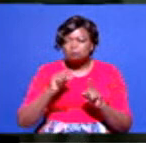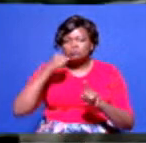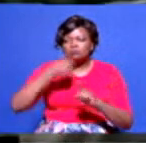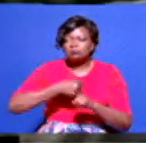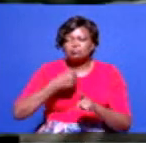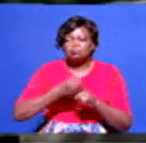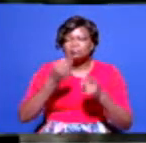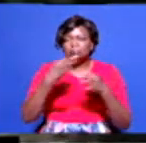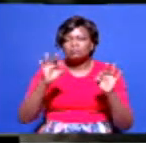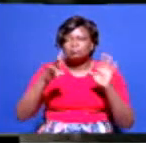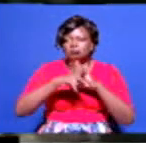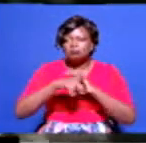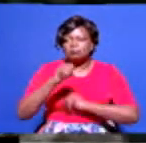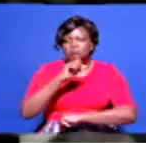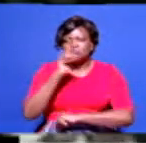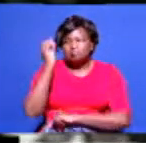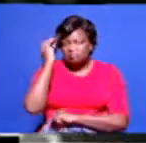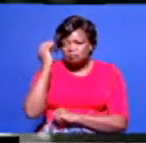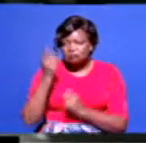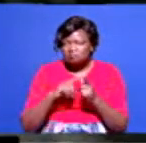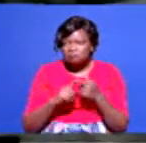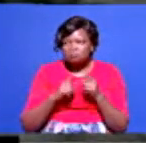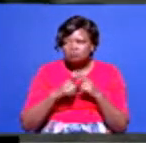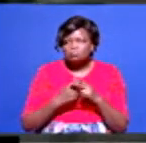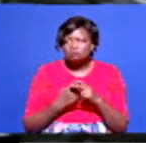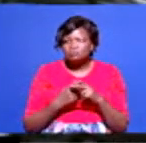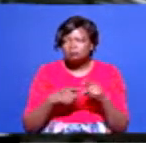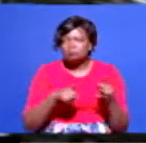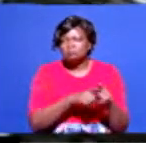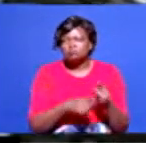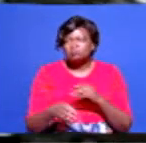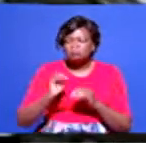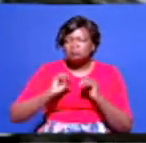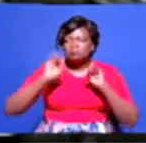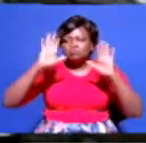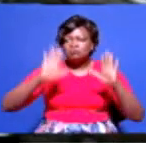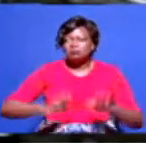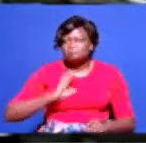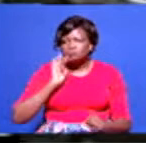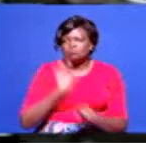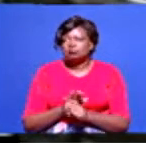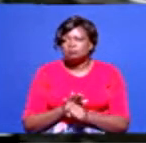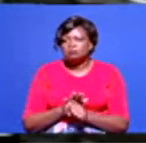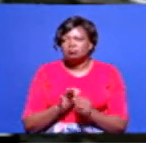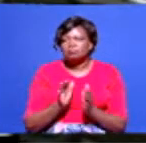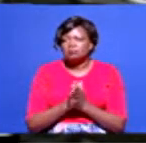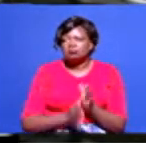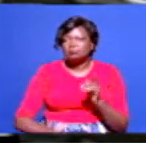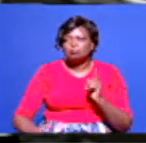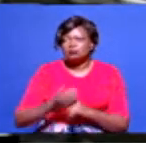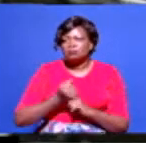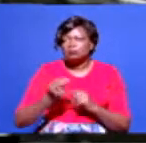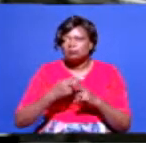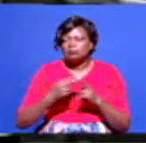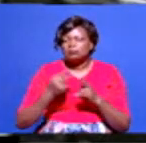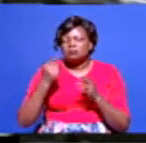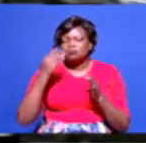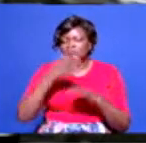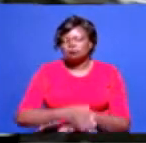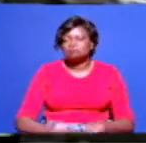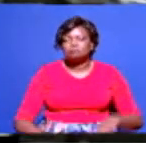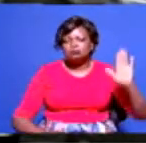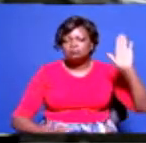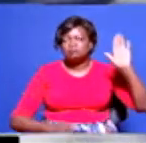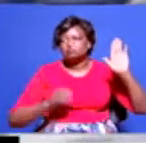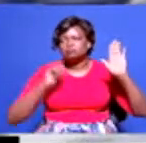primary education. This he began as an election campaign pledge and fulfilled it soon after being sworn in as Kenya's